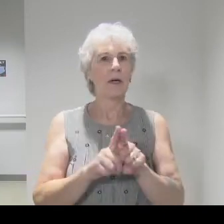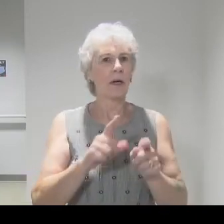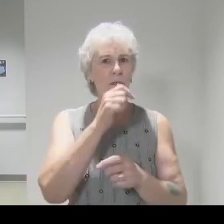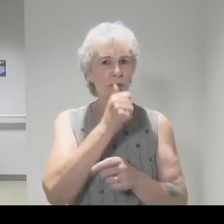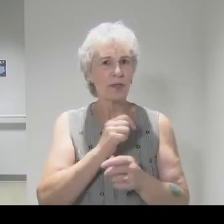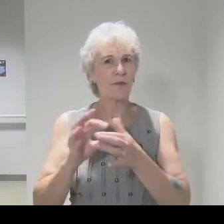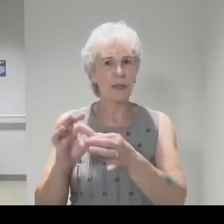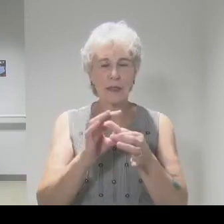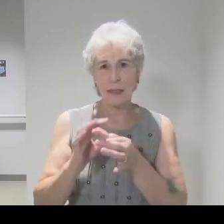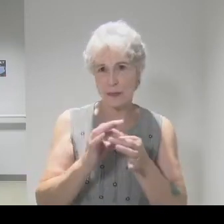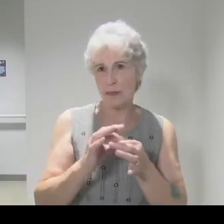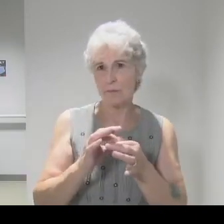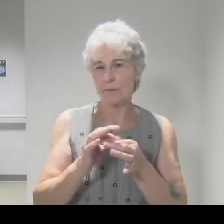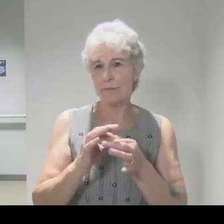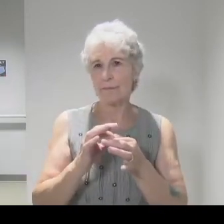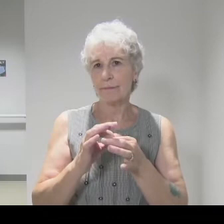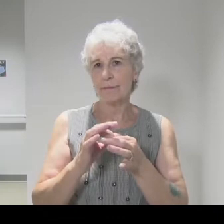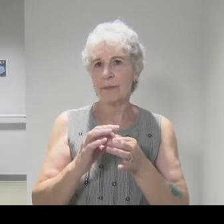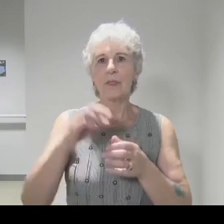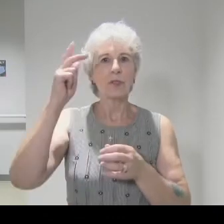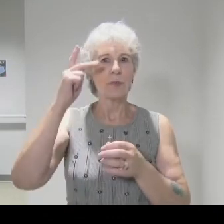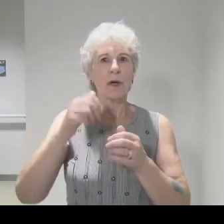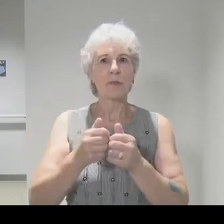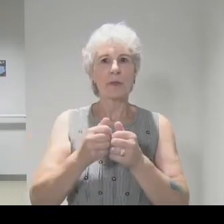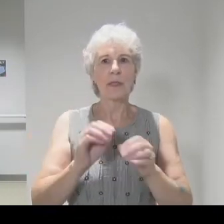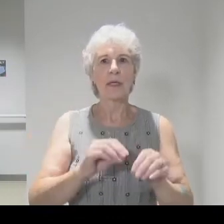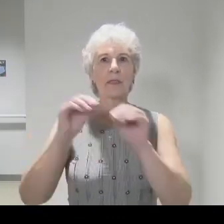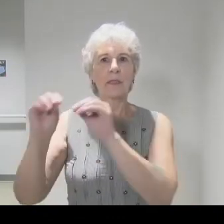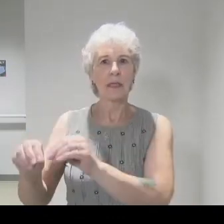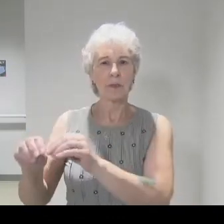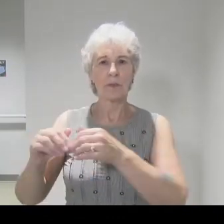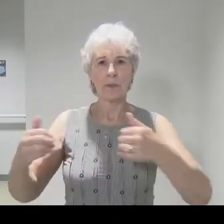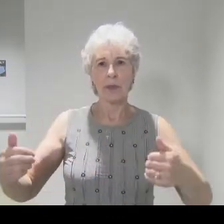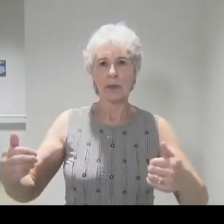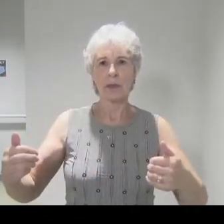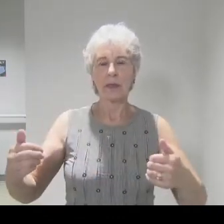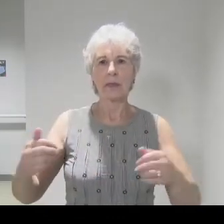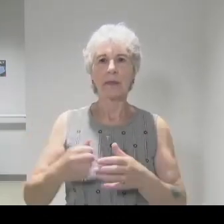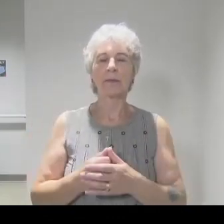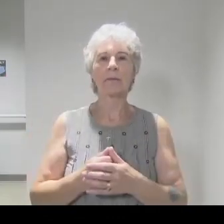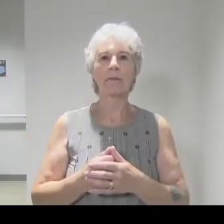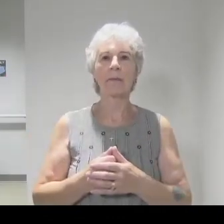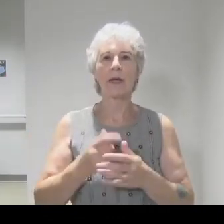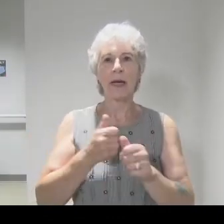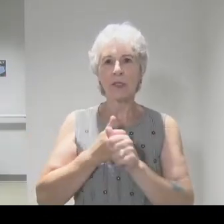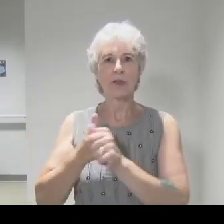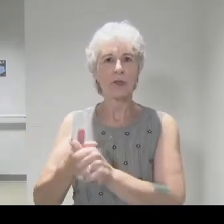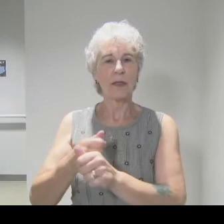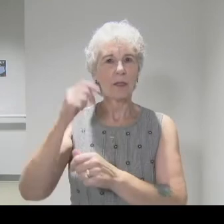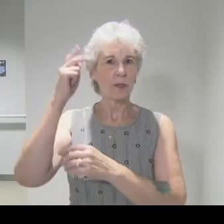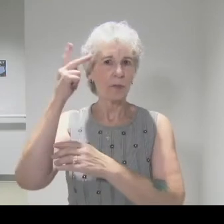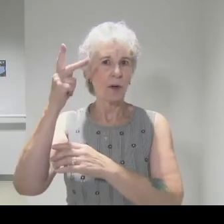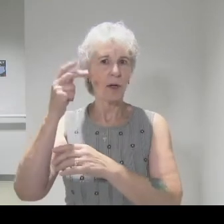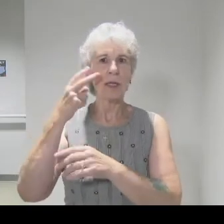with Paul's being set apart. Herbert Lockyer says, as you follow Paul from country to country, mark